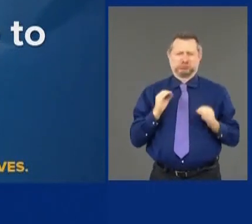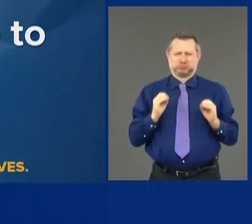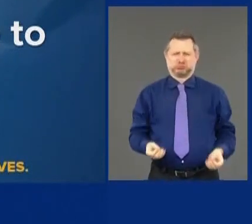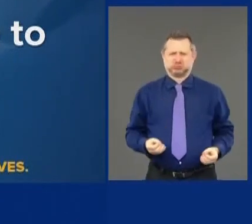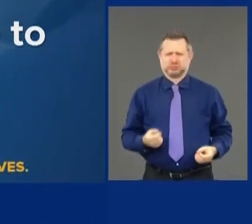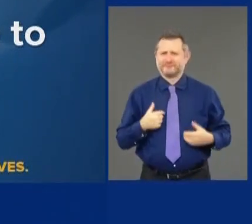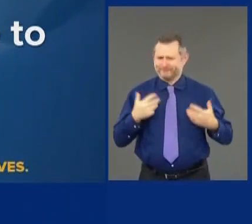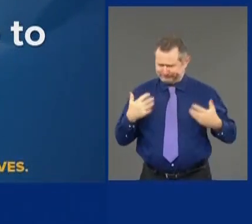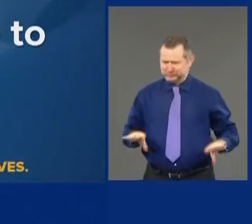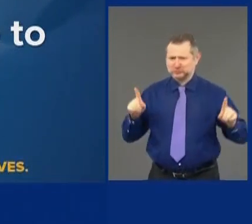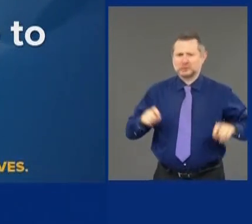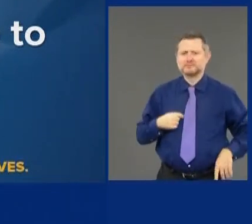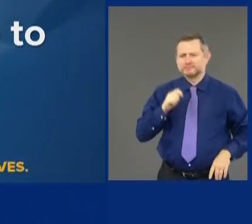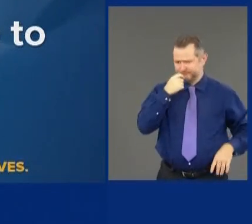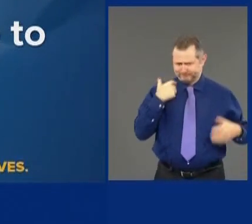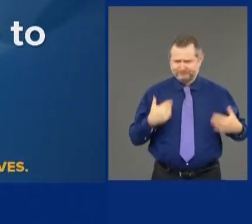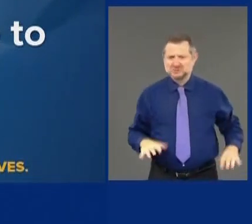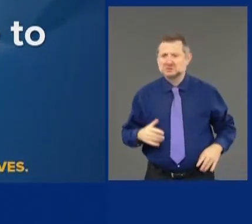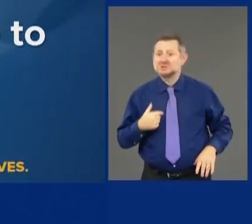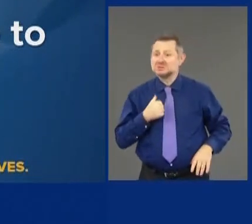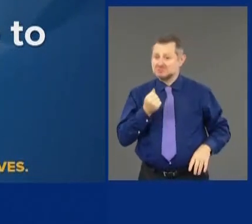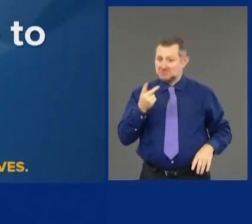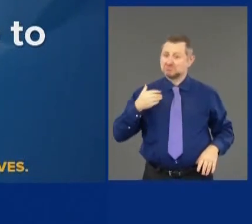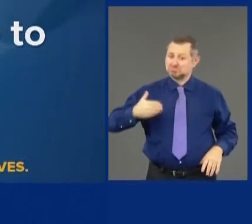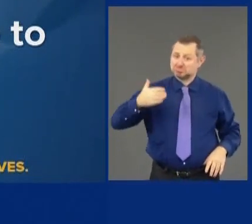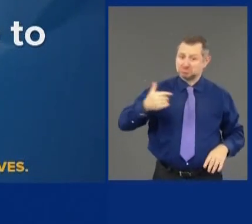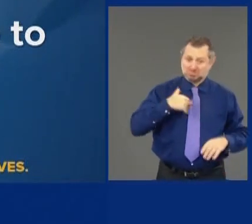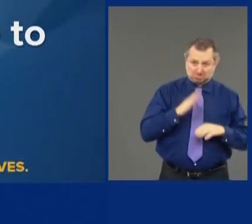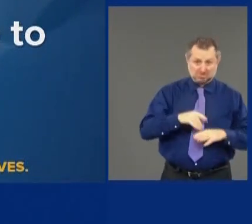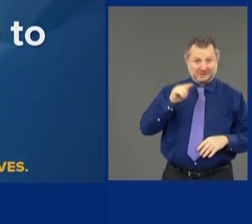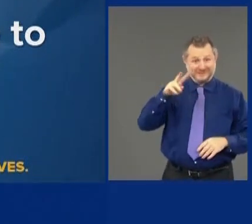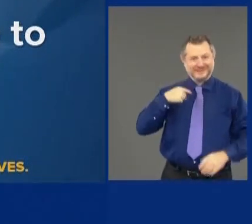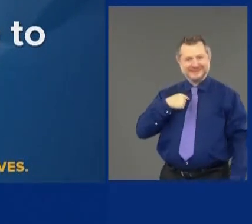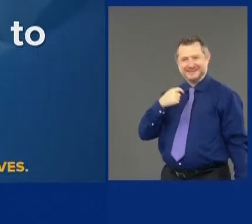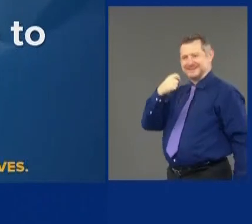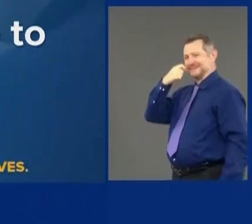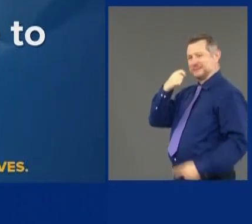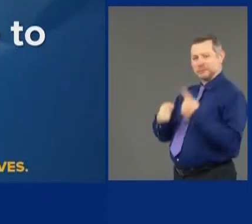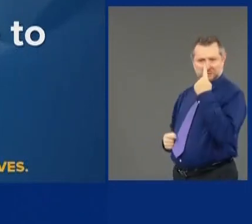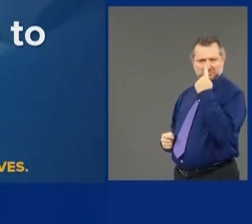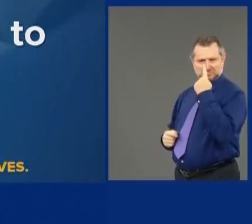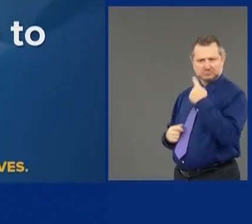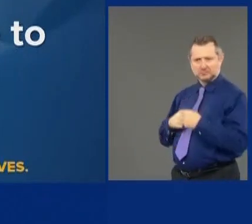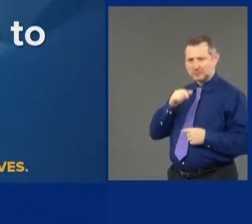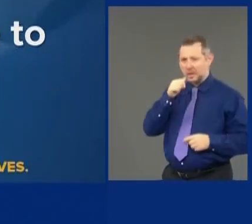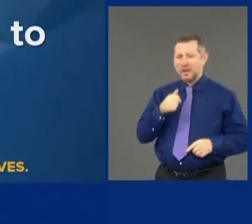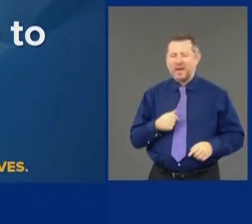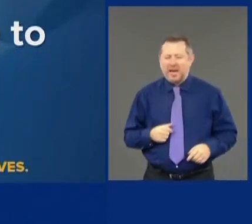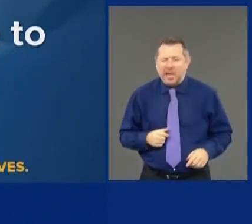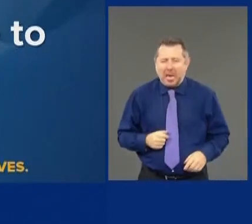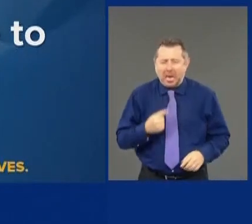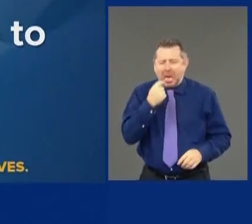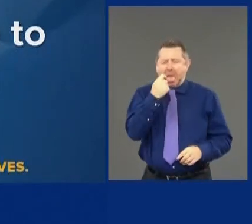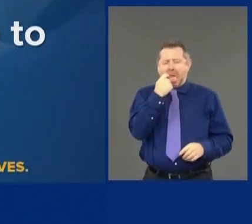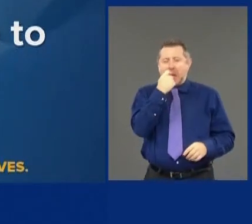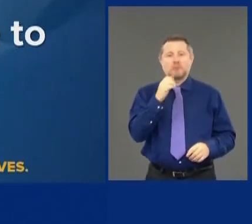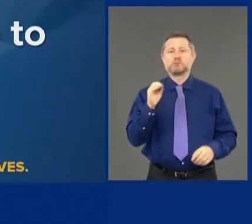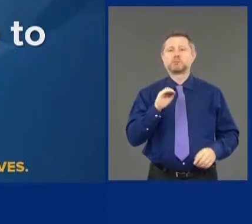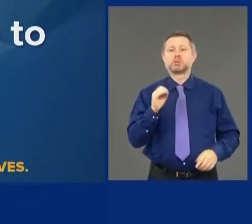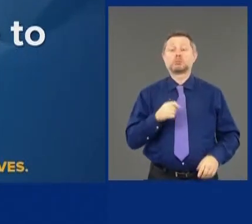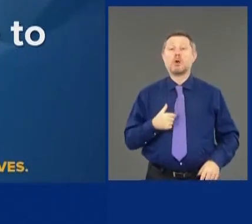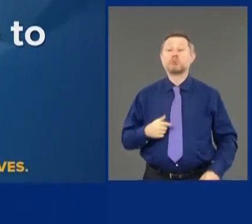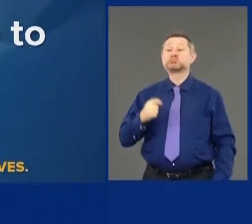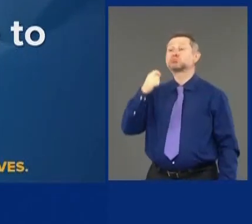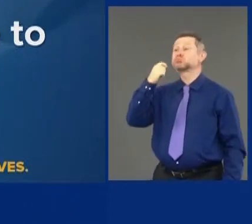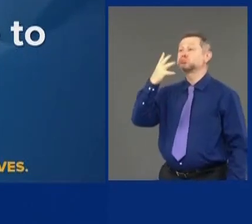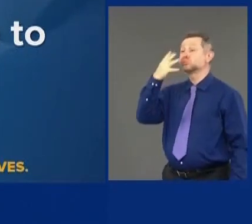tests. I did a test on TV. I didn't flinch. I cried afterwards, but on TV, I